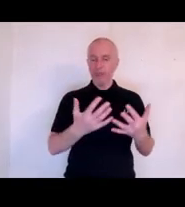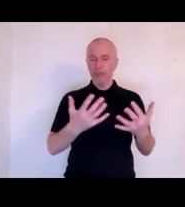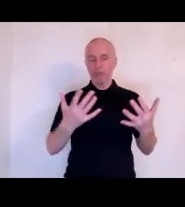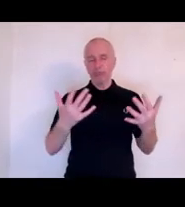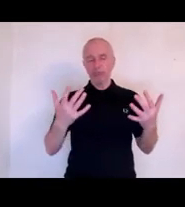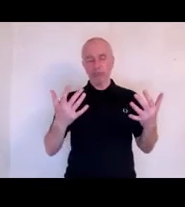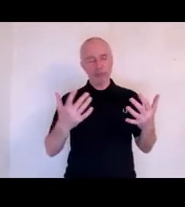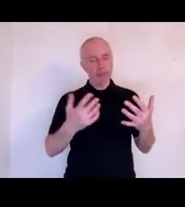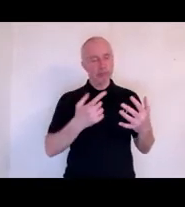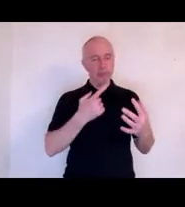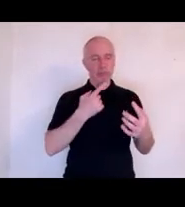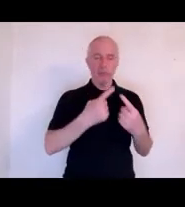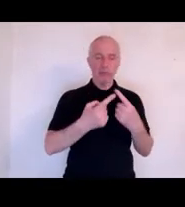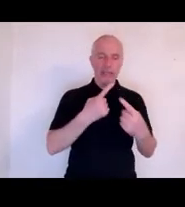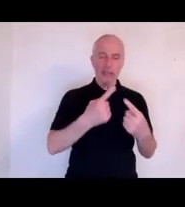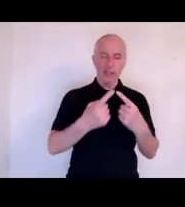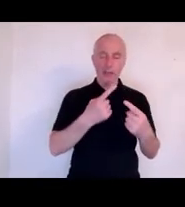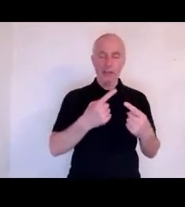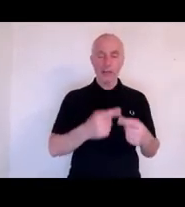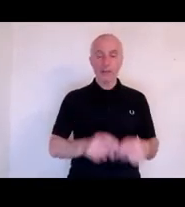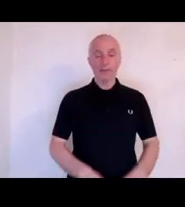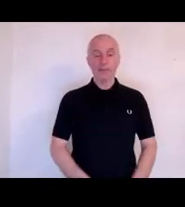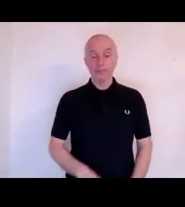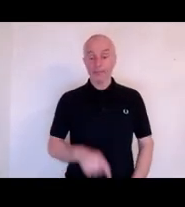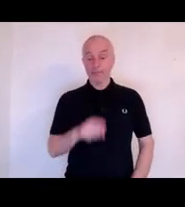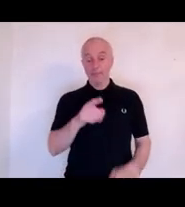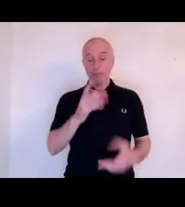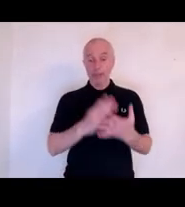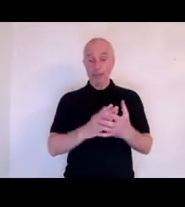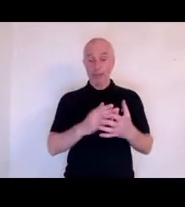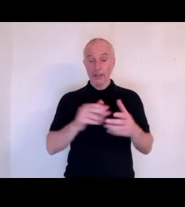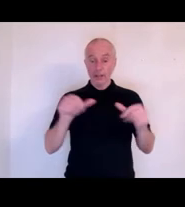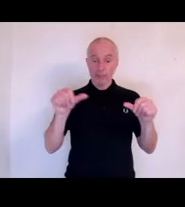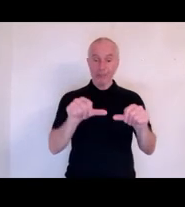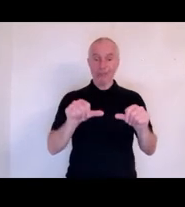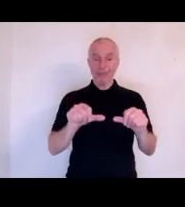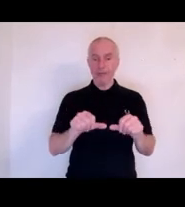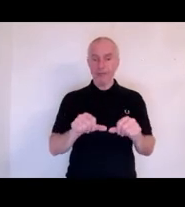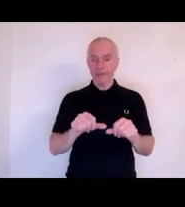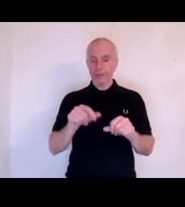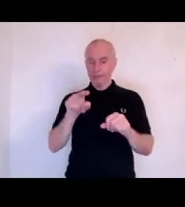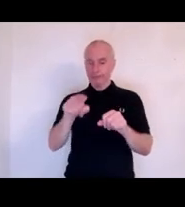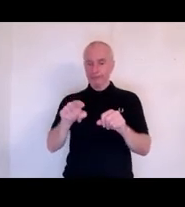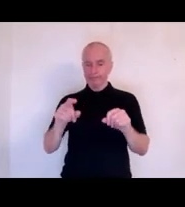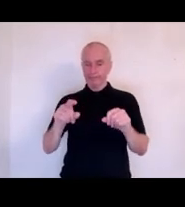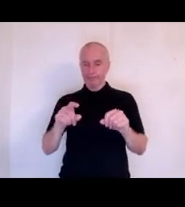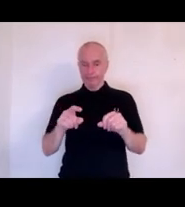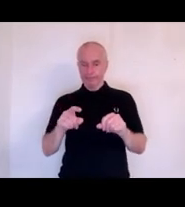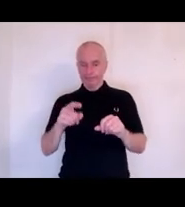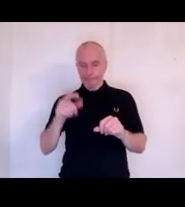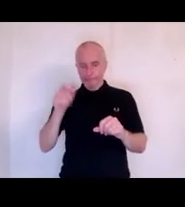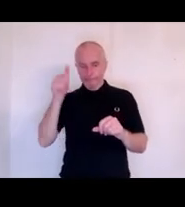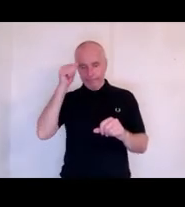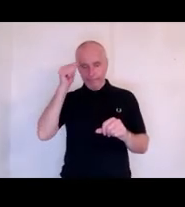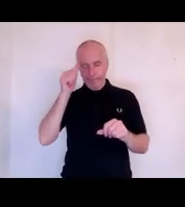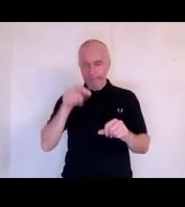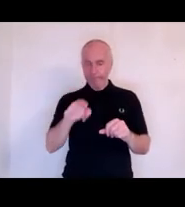instance. This is just a snapshot of something called the chart of the nuclides. So you're probably familiar with the